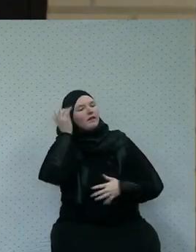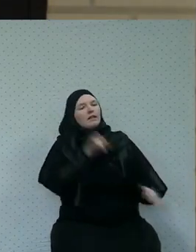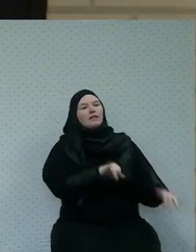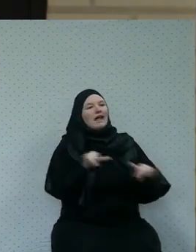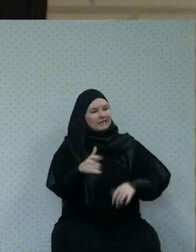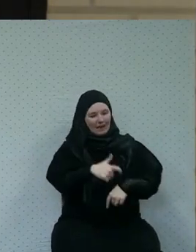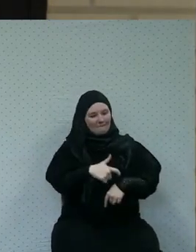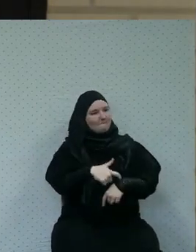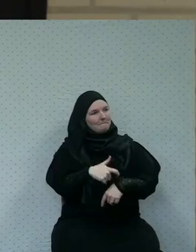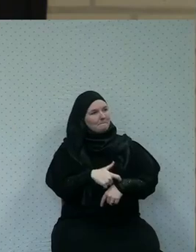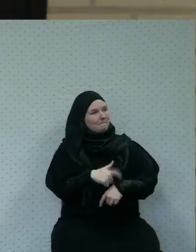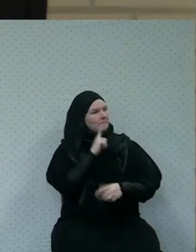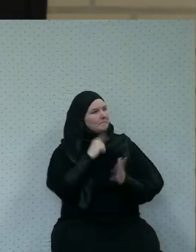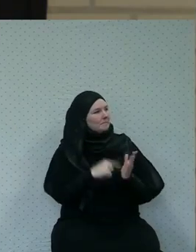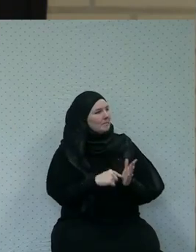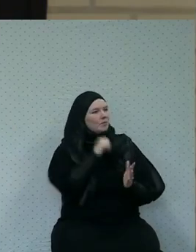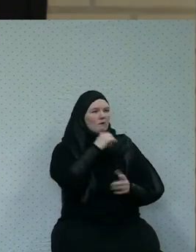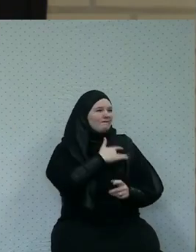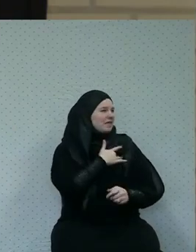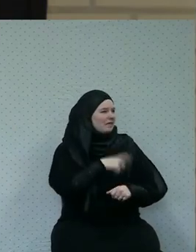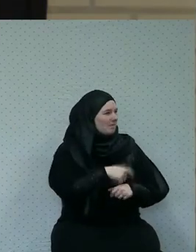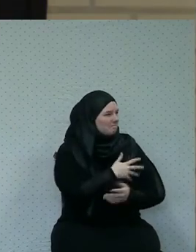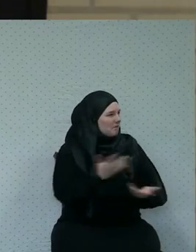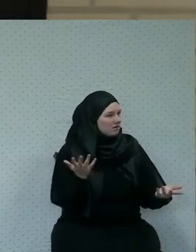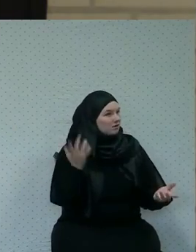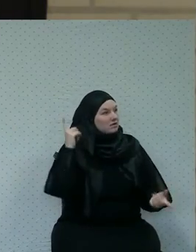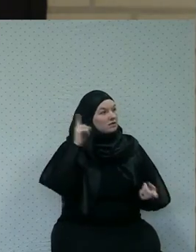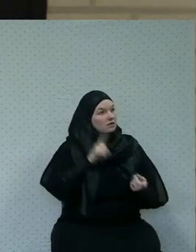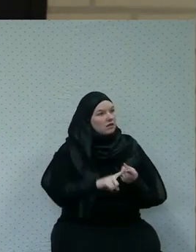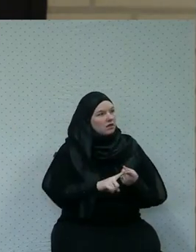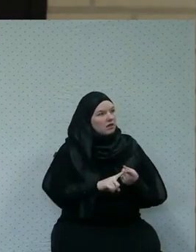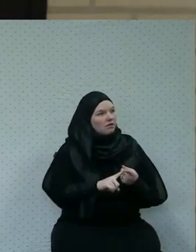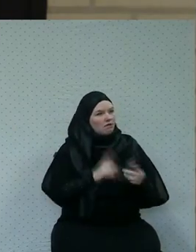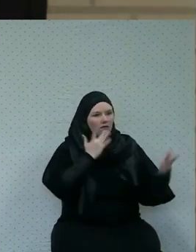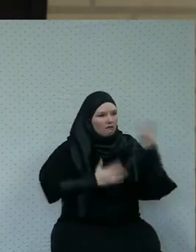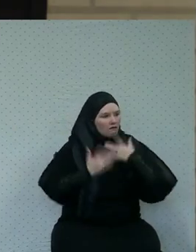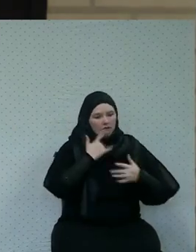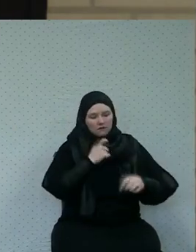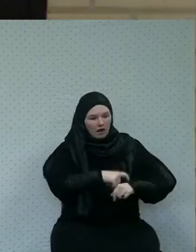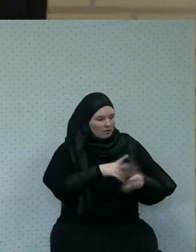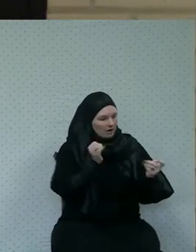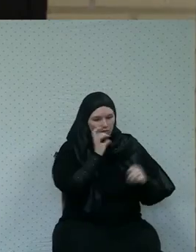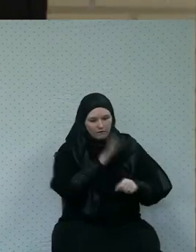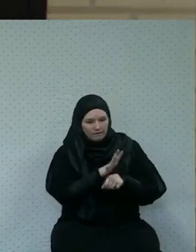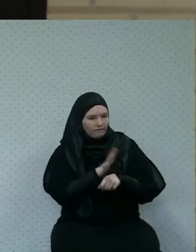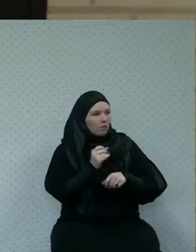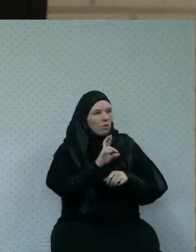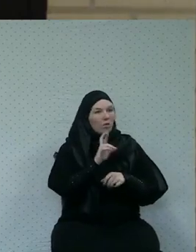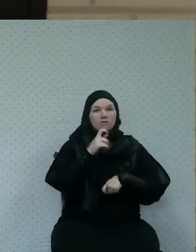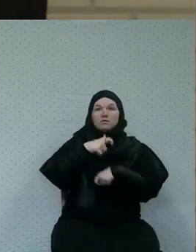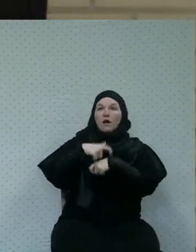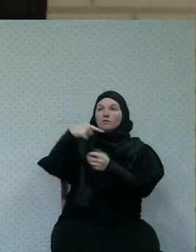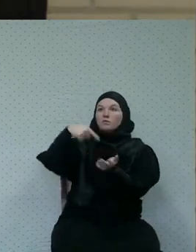Likewise, time. We don't feel time until we are pressed for a deadline or a